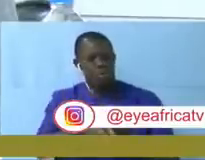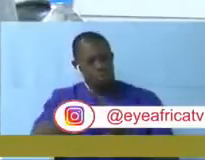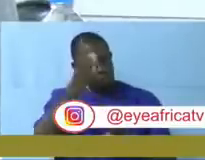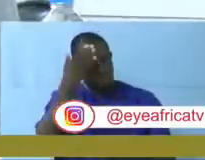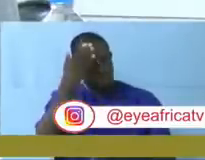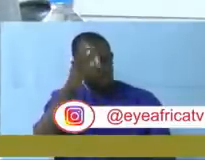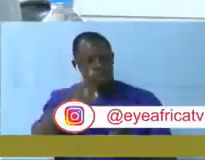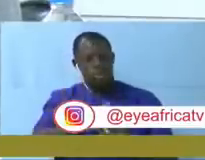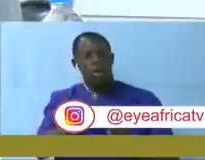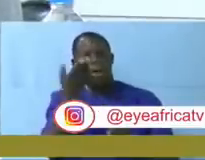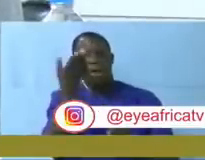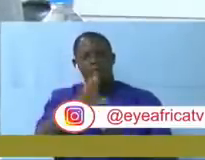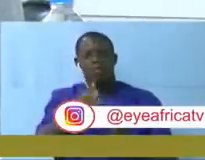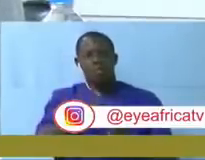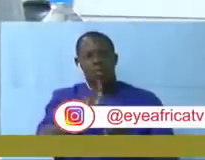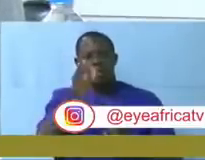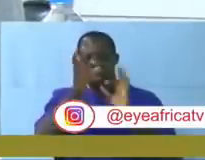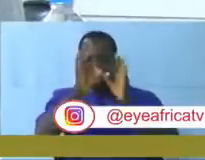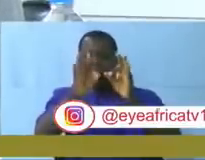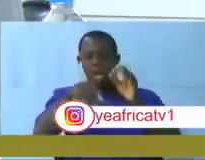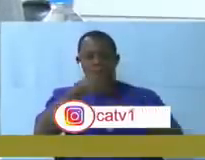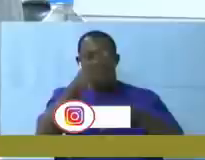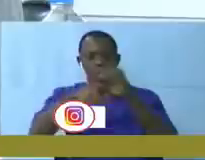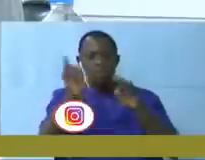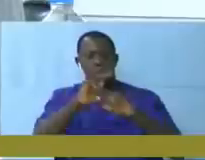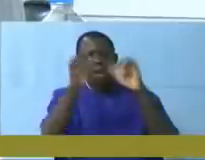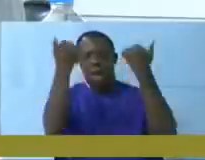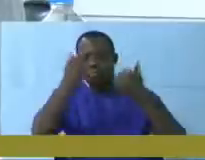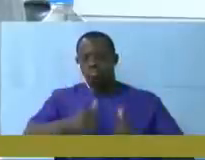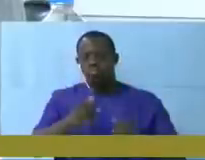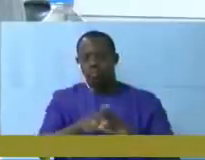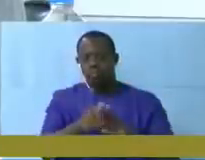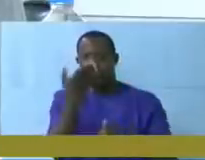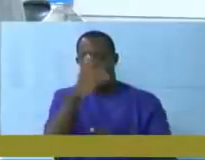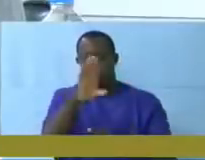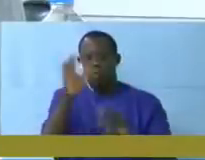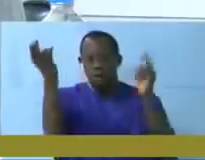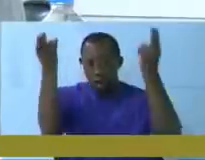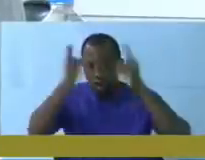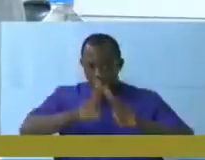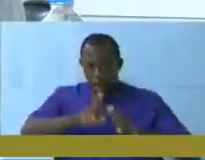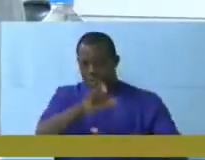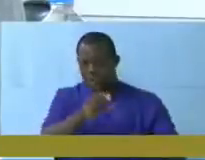from lawyers who appeared before the commission, but even from victims.